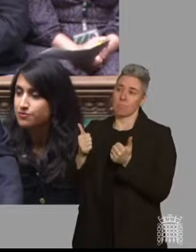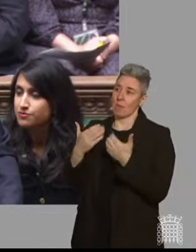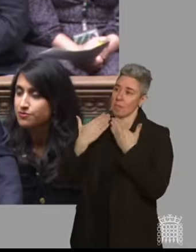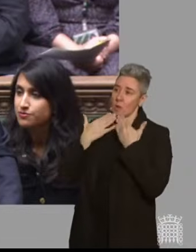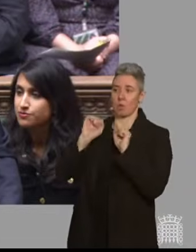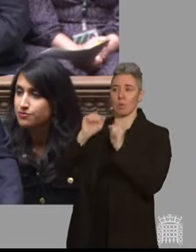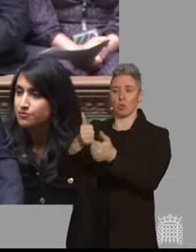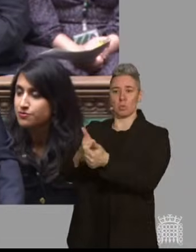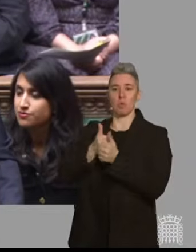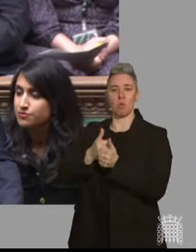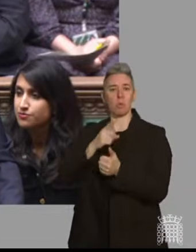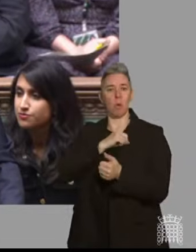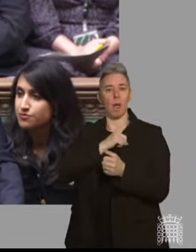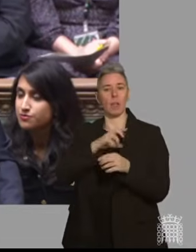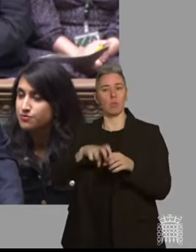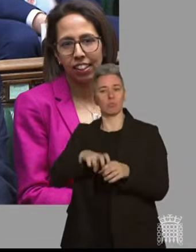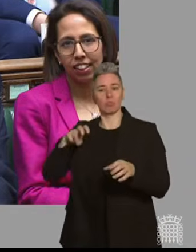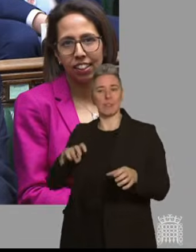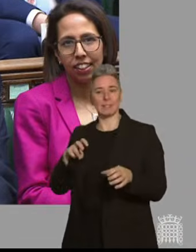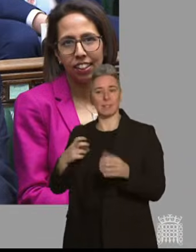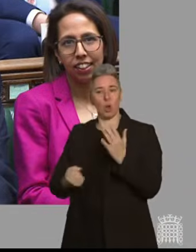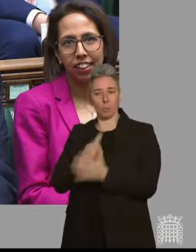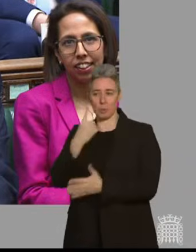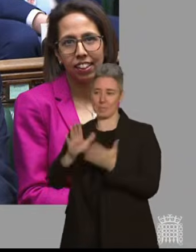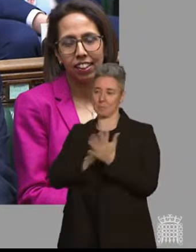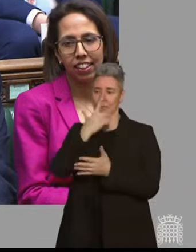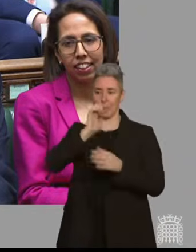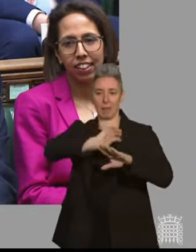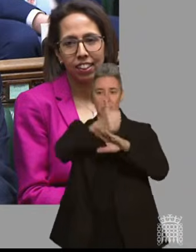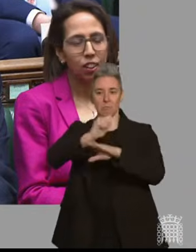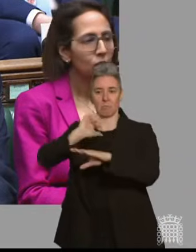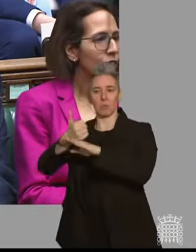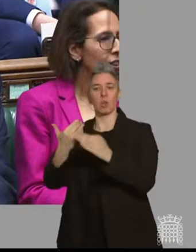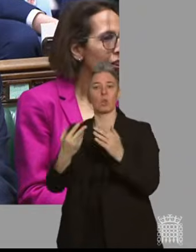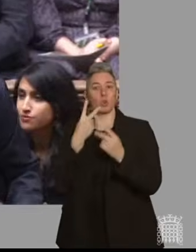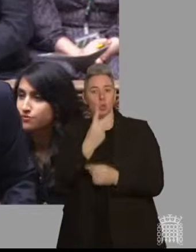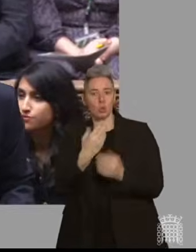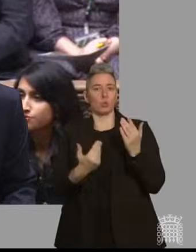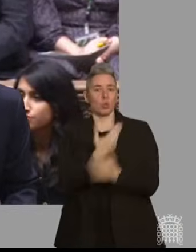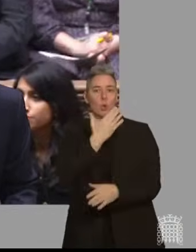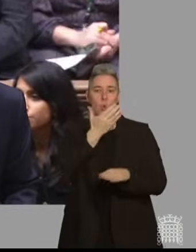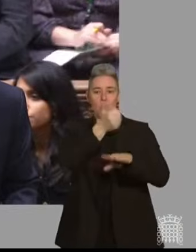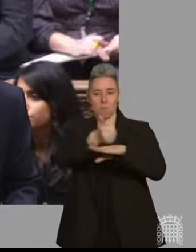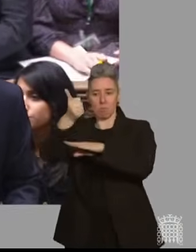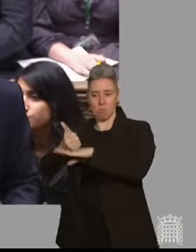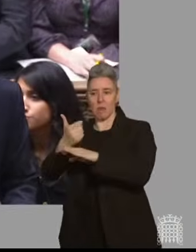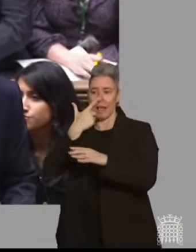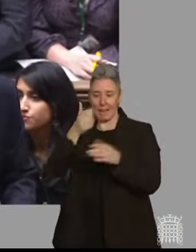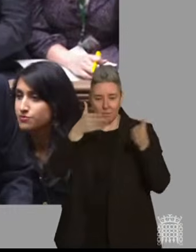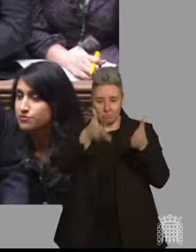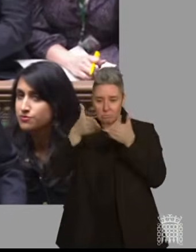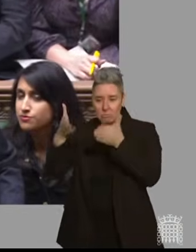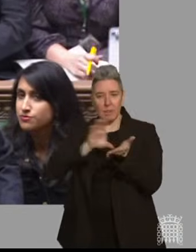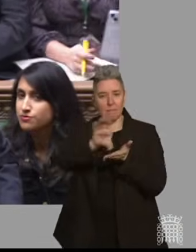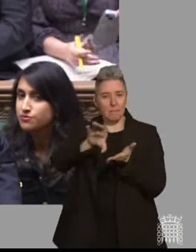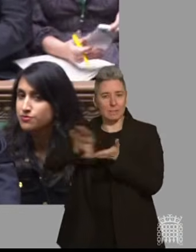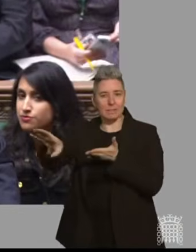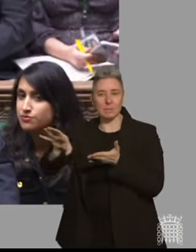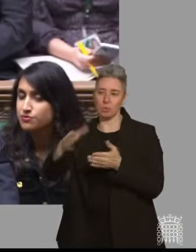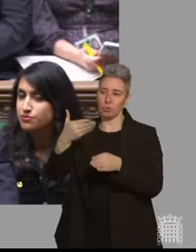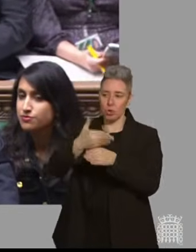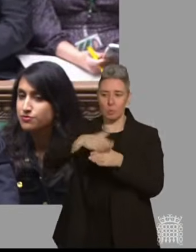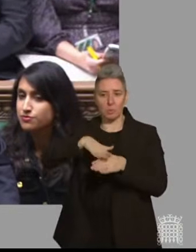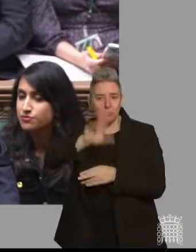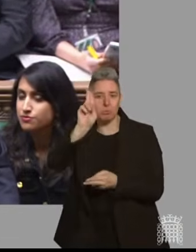attract jobs and investment in the industries of the future. With regards to infrastructure investment, not only do we provide the